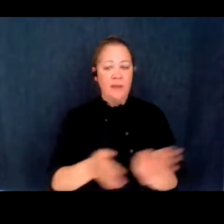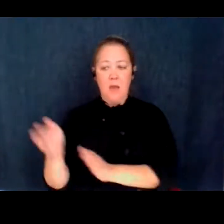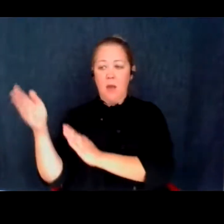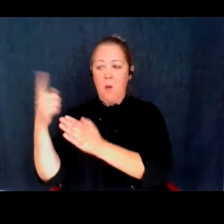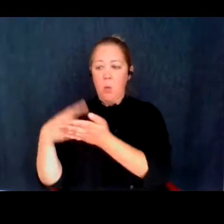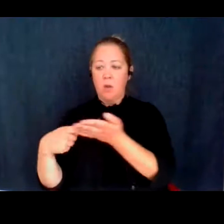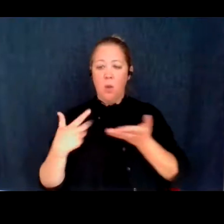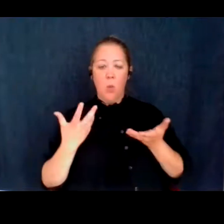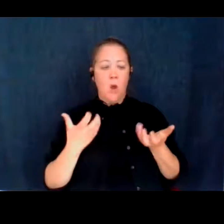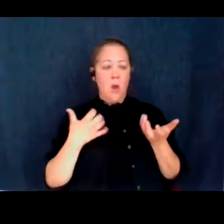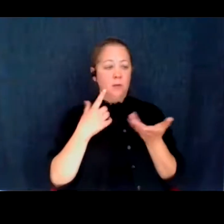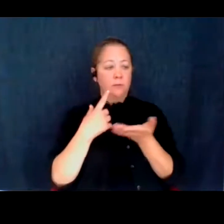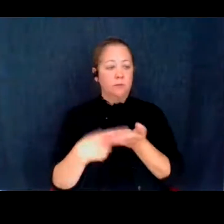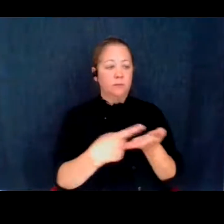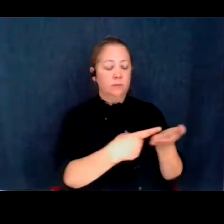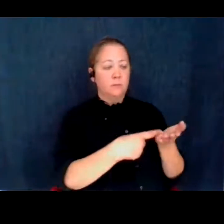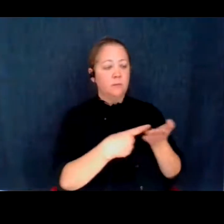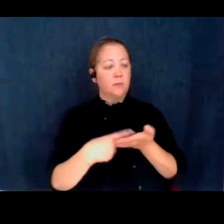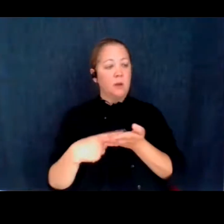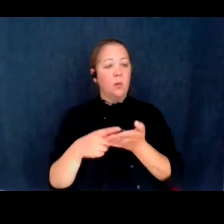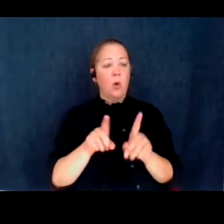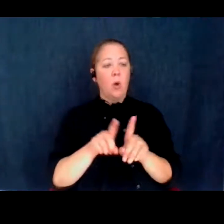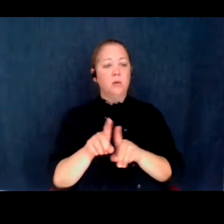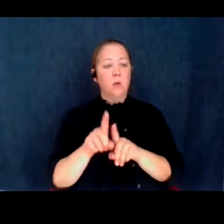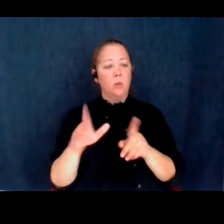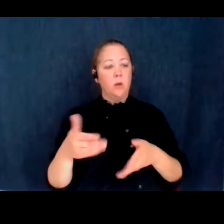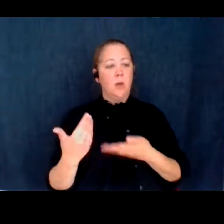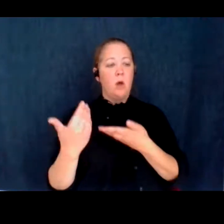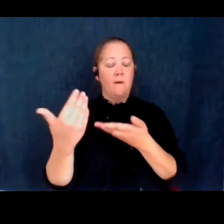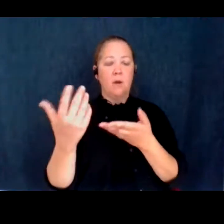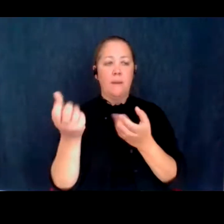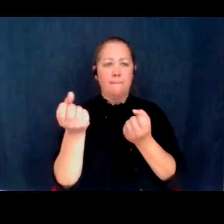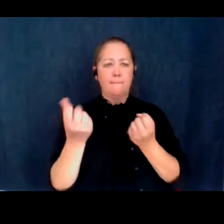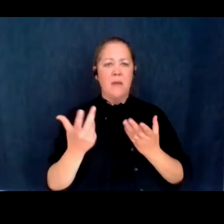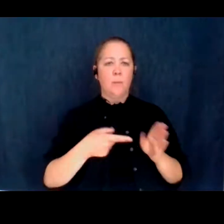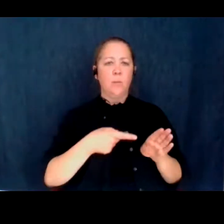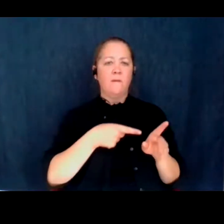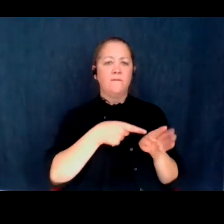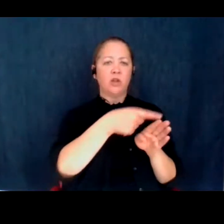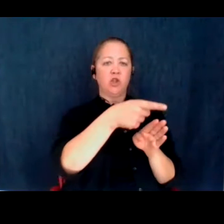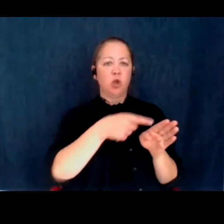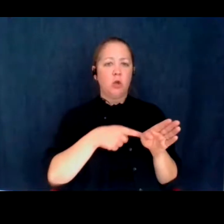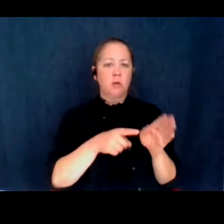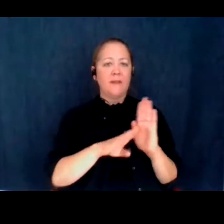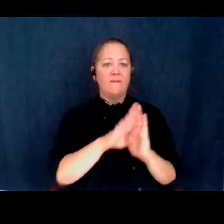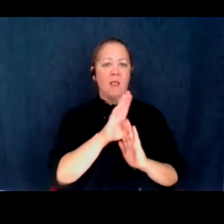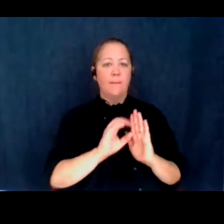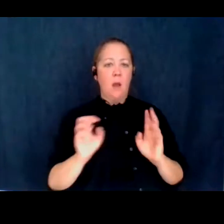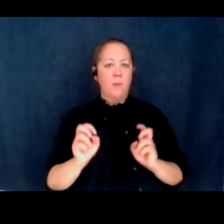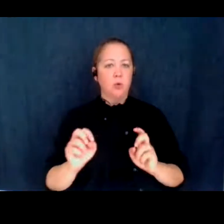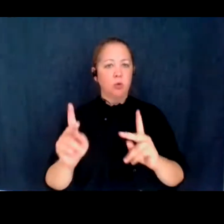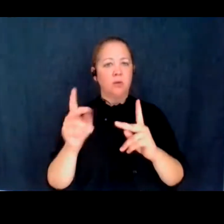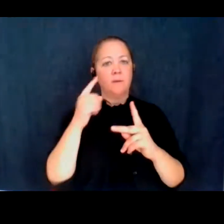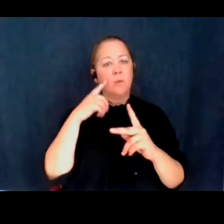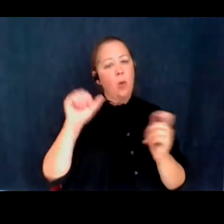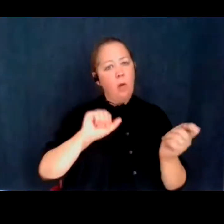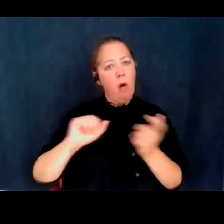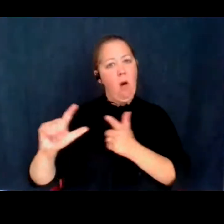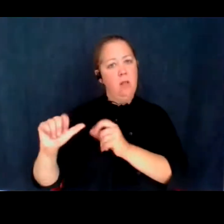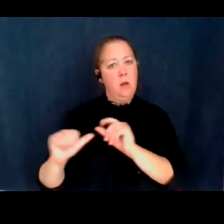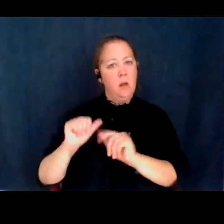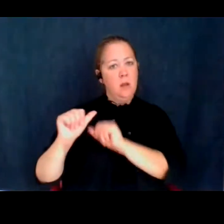we also offered several professional development opportunities to all of the alumni in the program